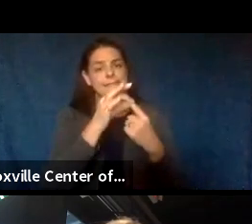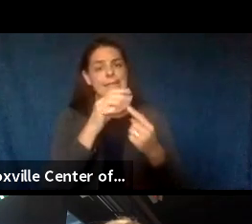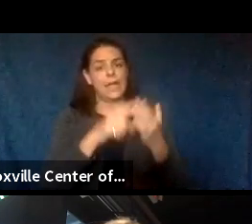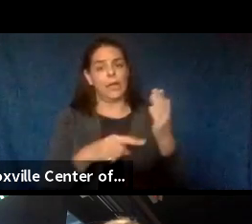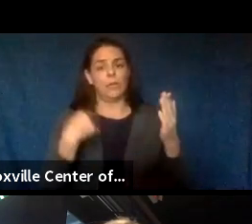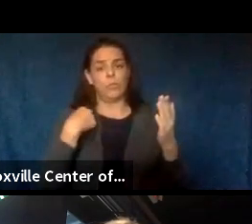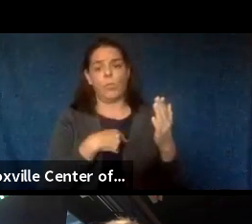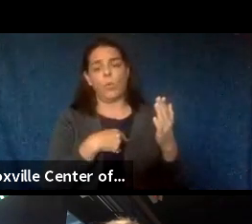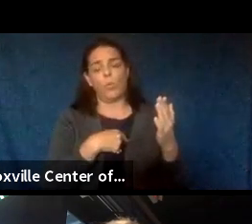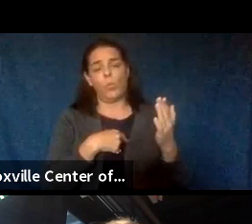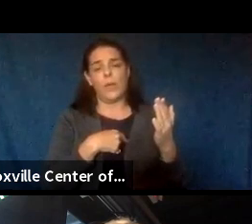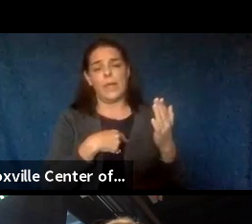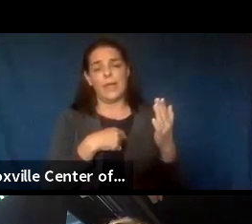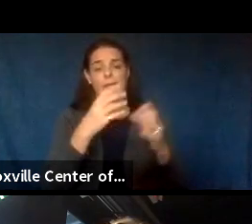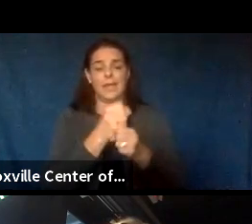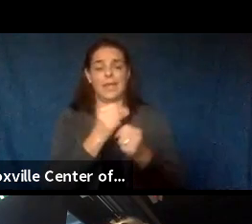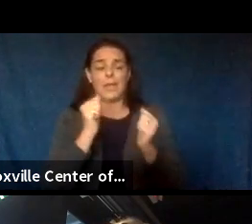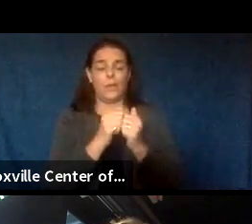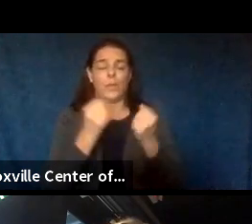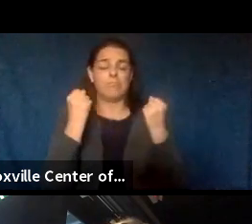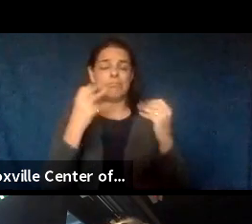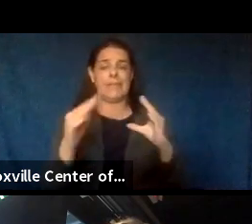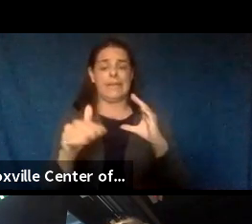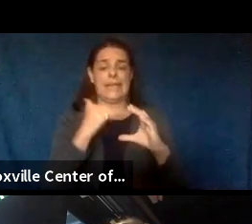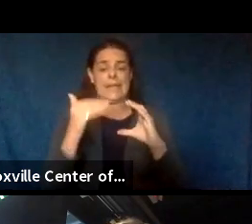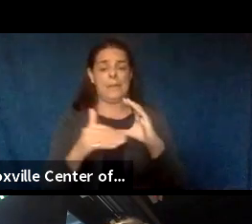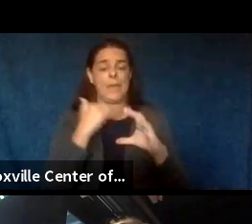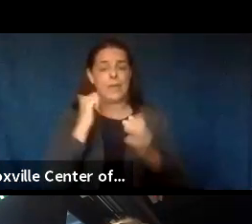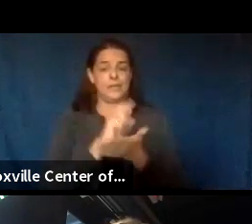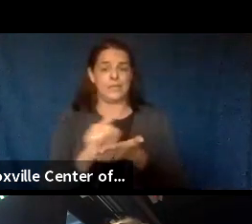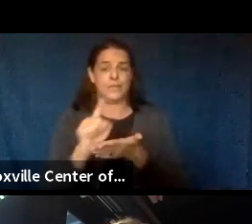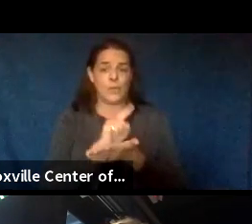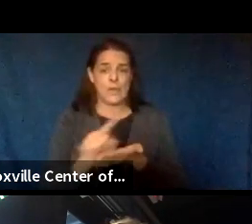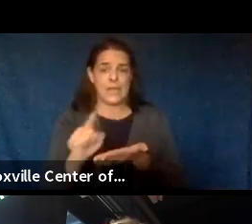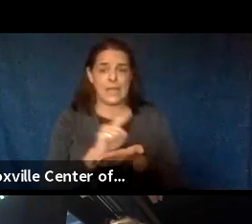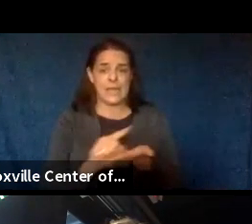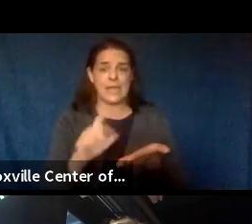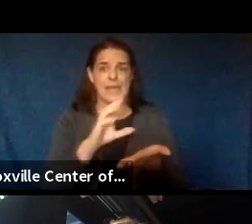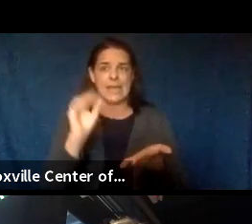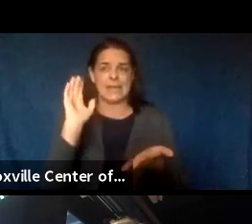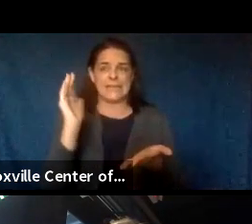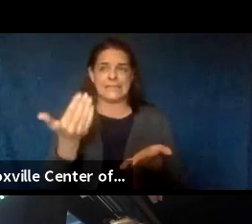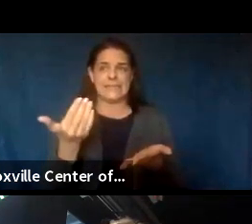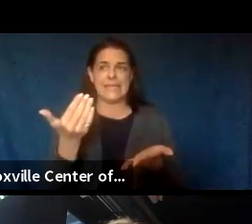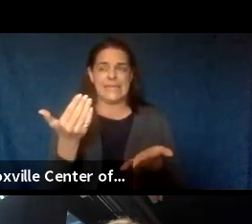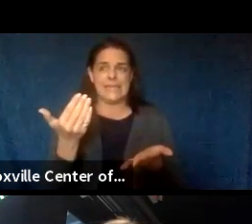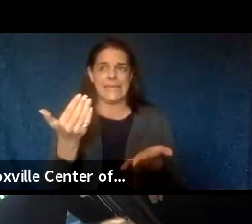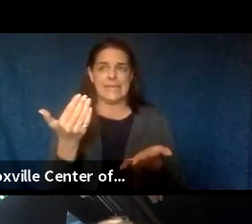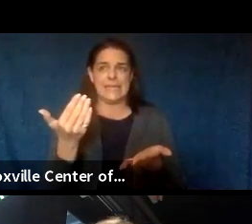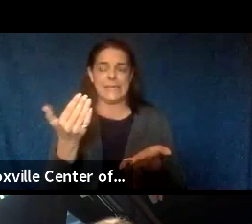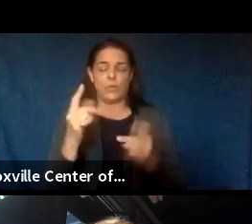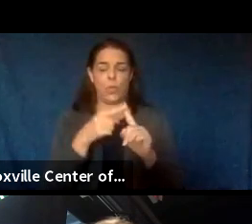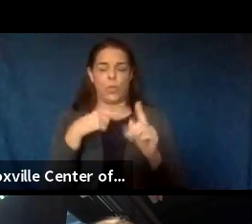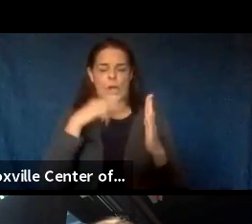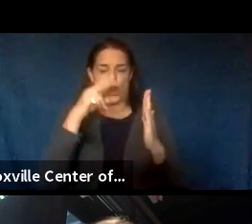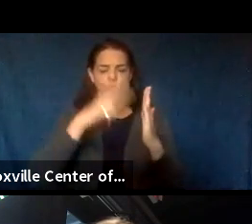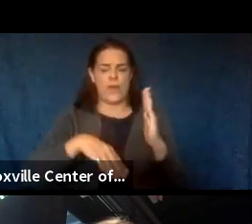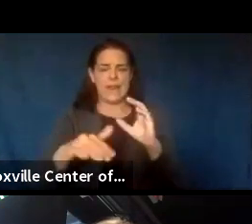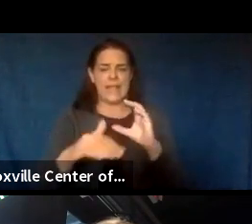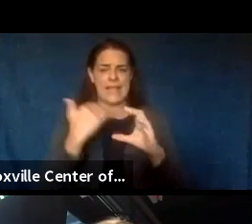our many emails per week. And it looked to me in reading